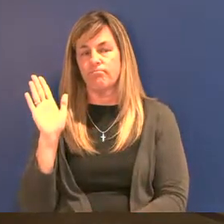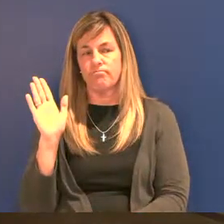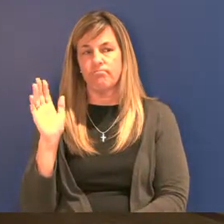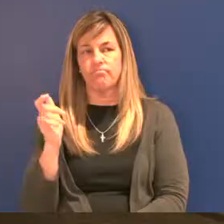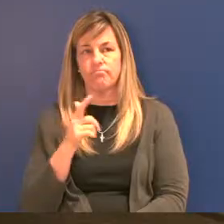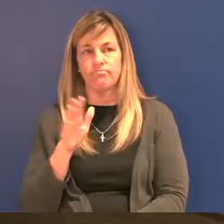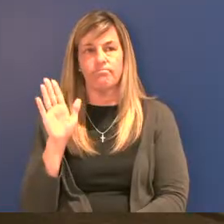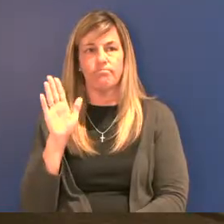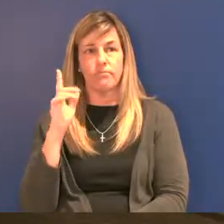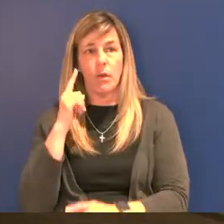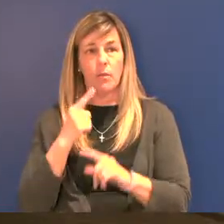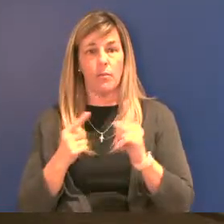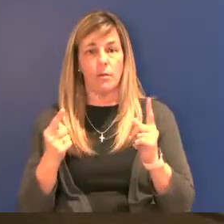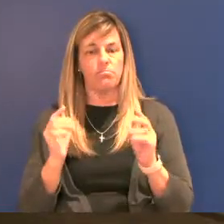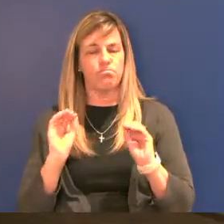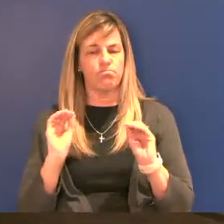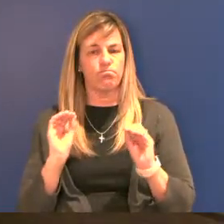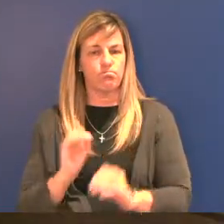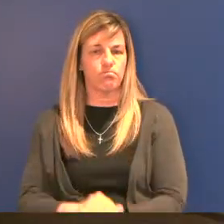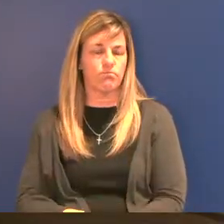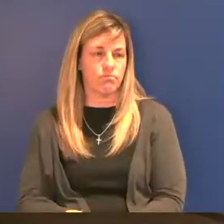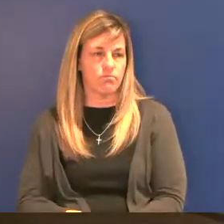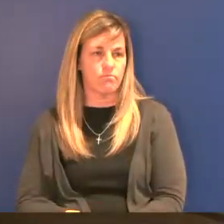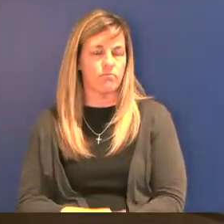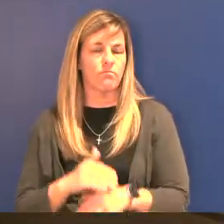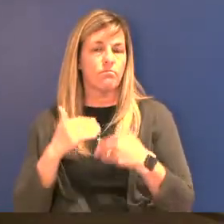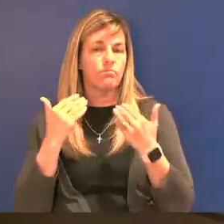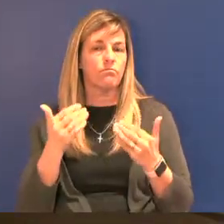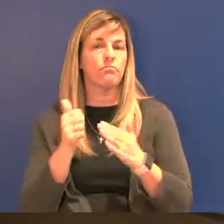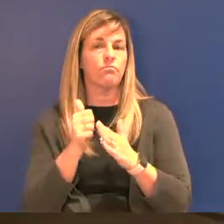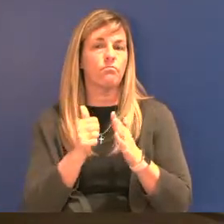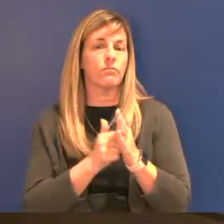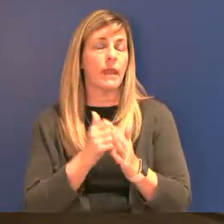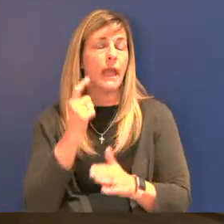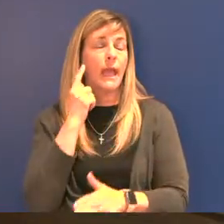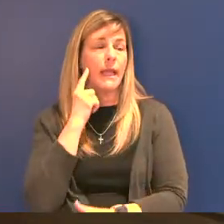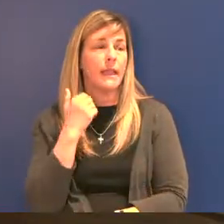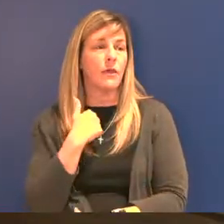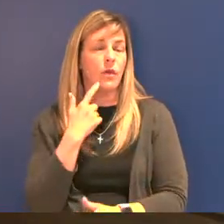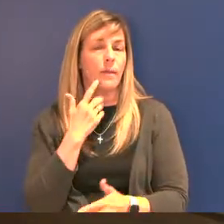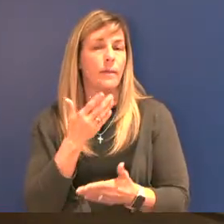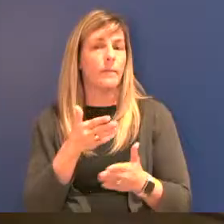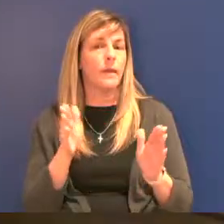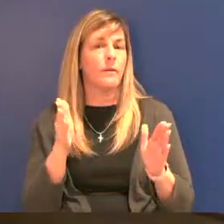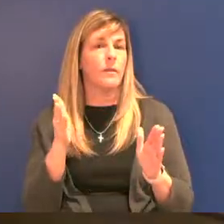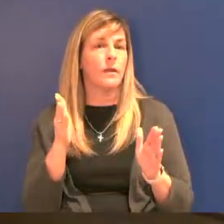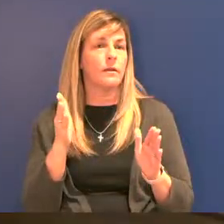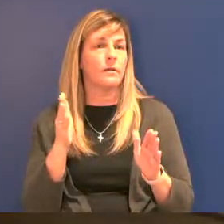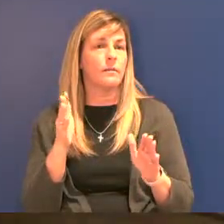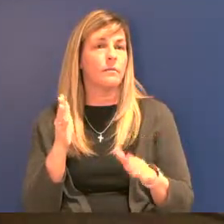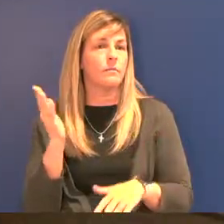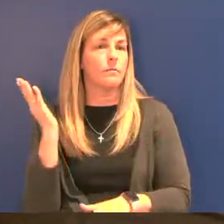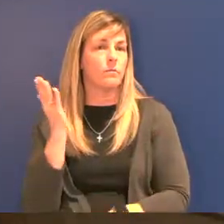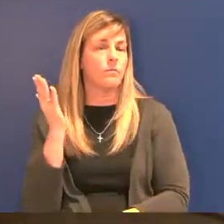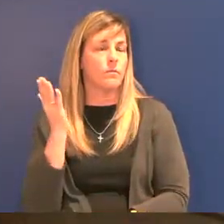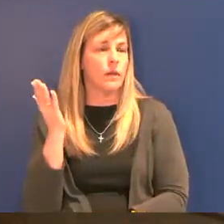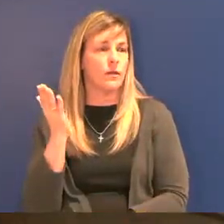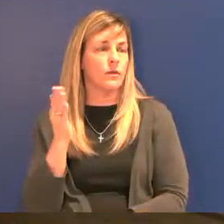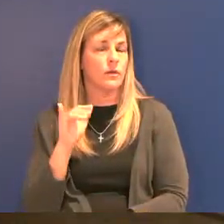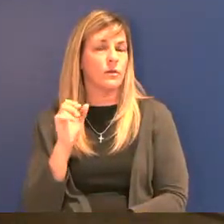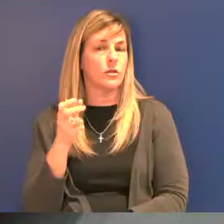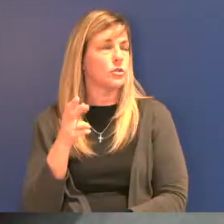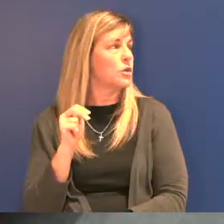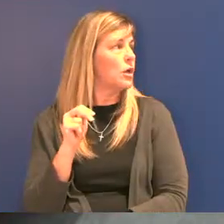Any opposed? All right. On with the agenda. I do believe we have a public forum speaker before we begin. Thank you, Madam Chair. John